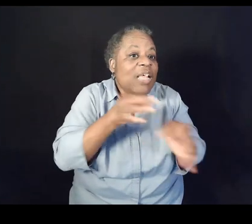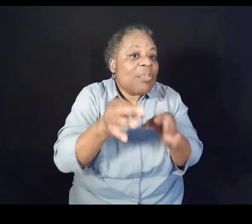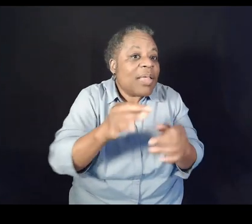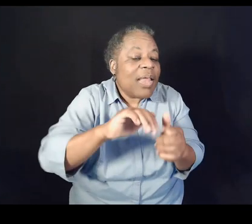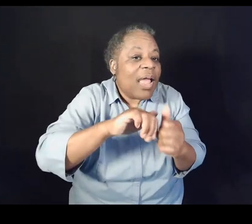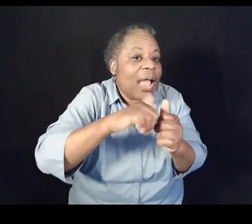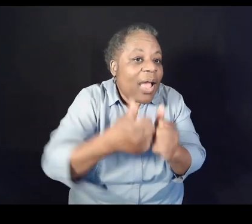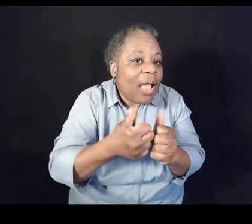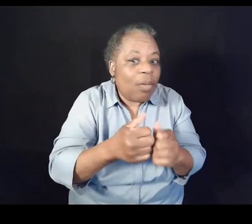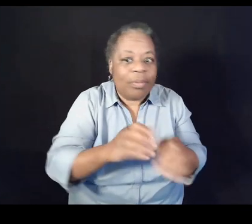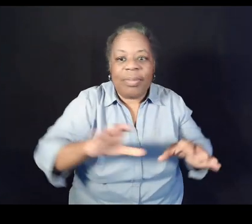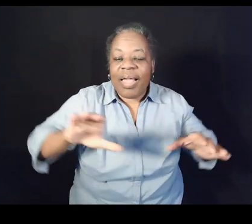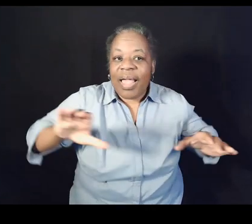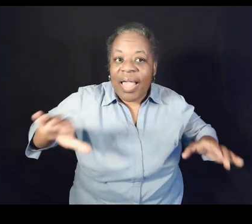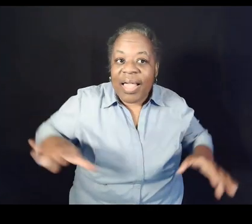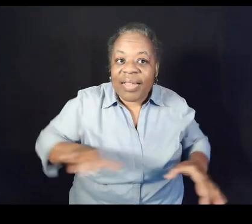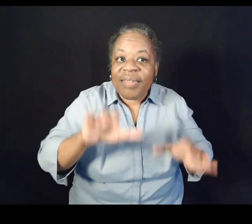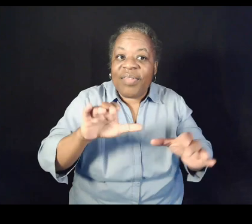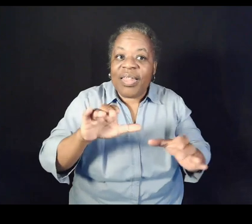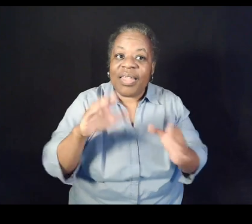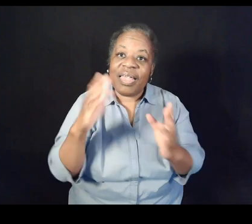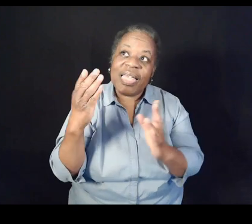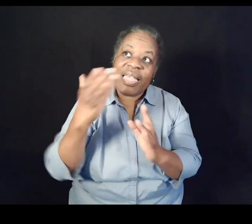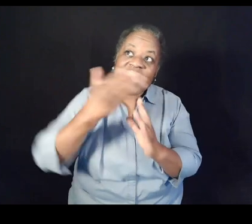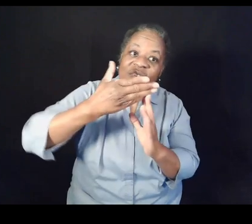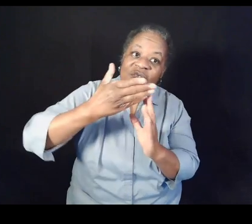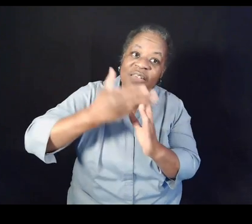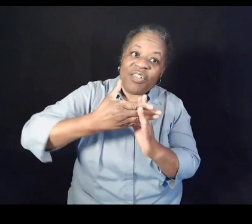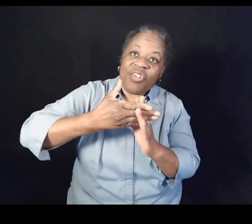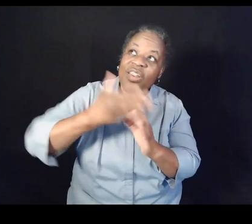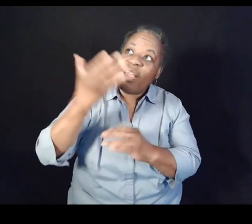activity and intervention of a God who loves us.